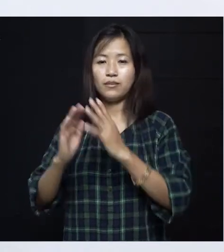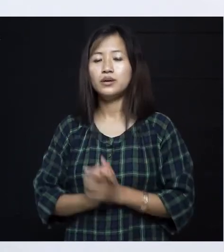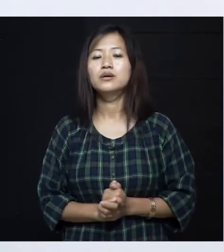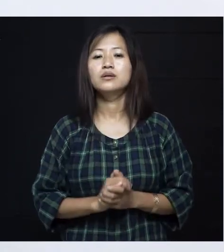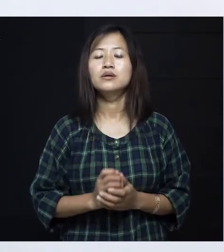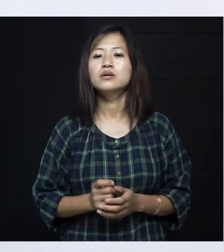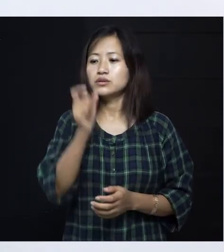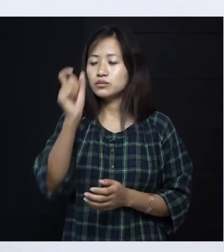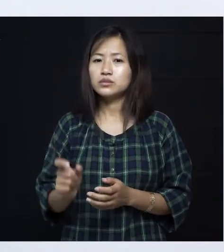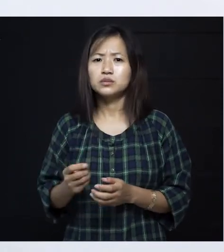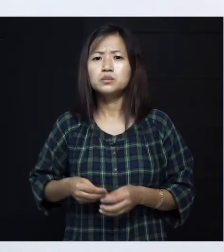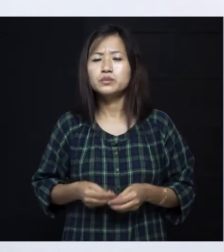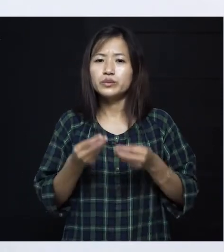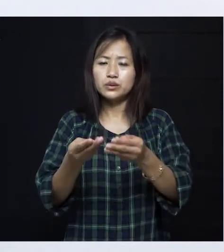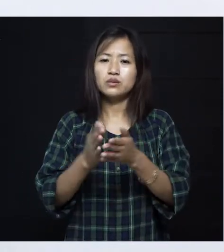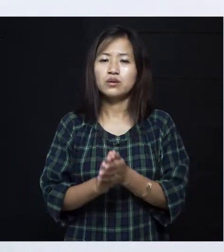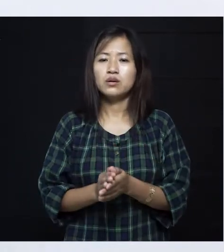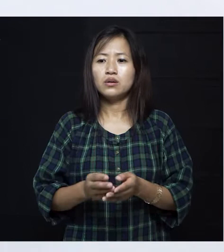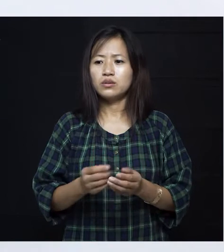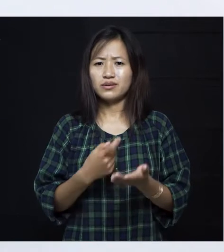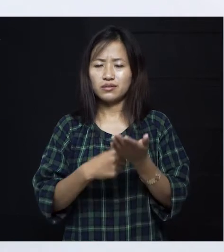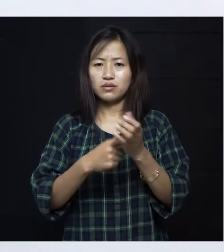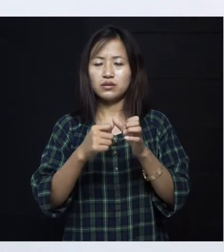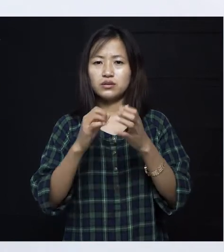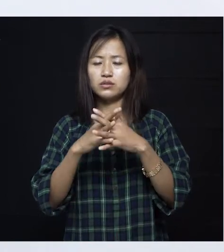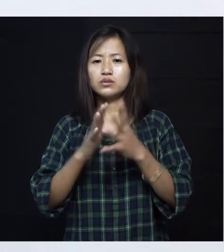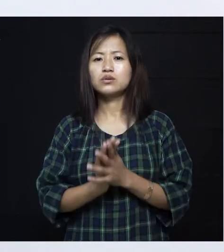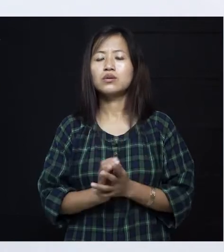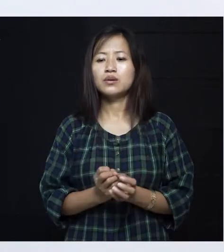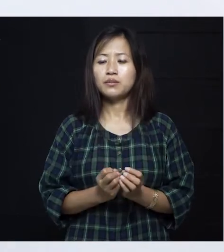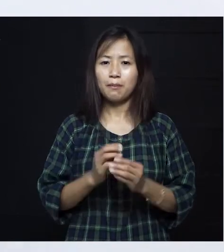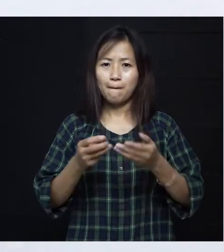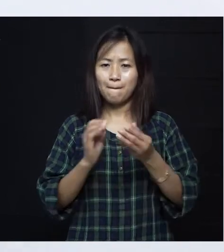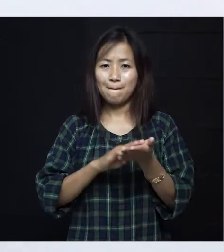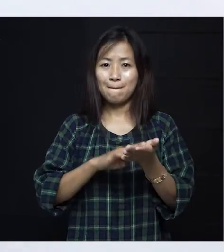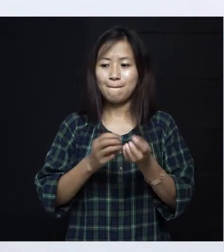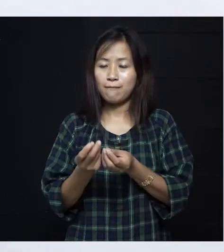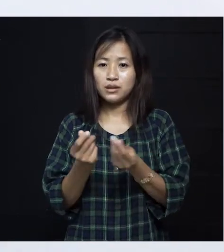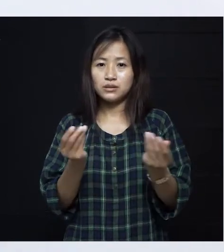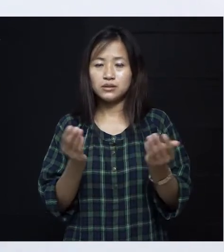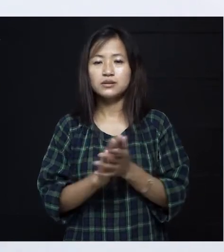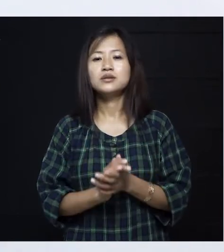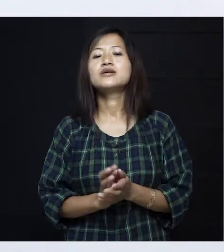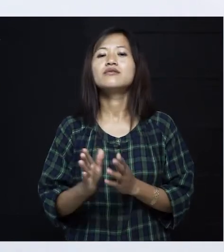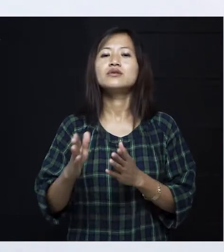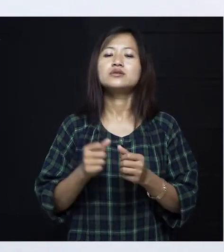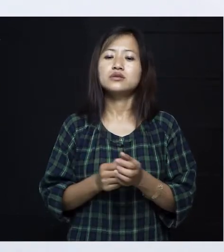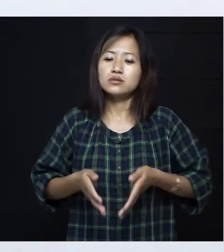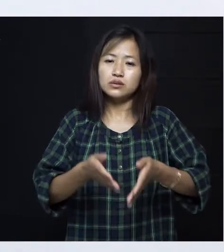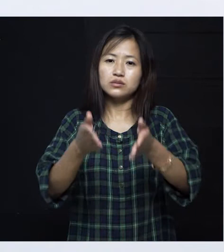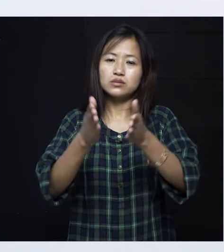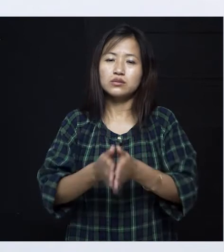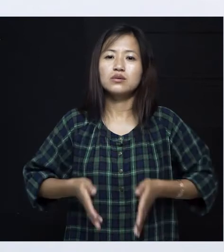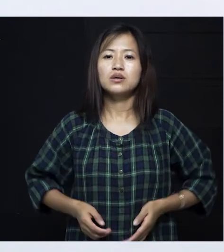is the producers, they want to buy the raw material, it is very easy for them if they have accessible to roads, or